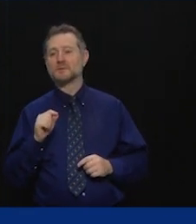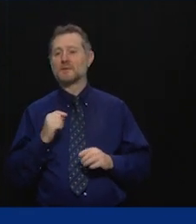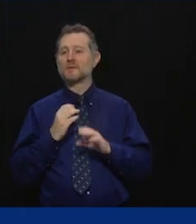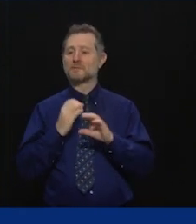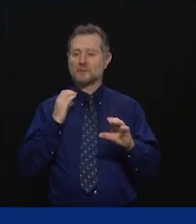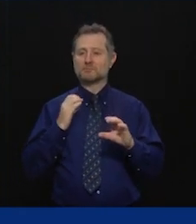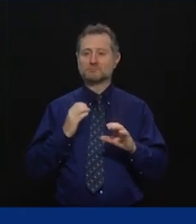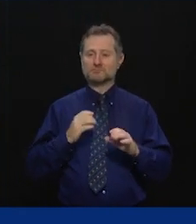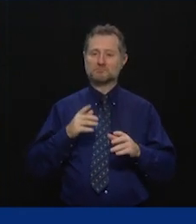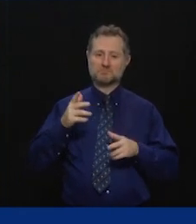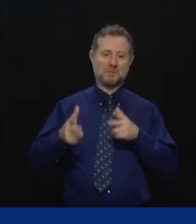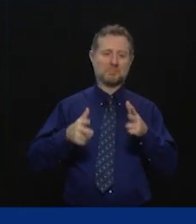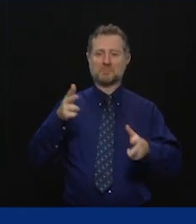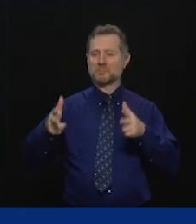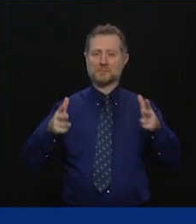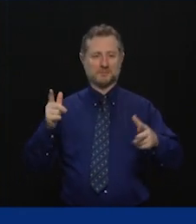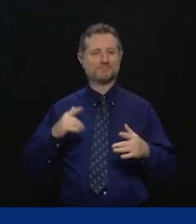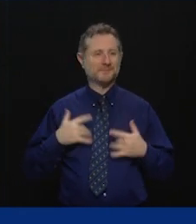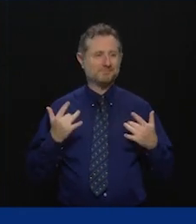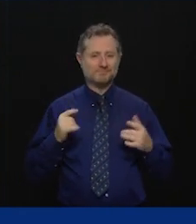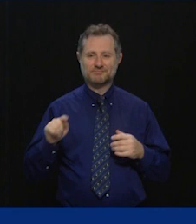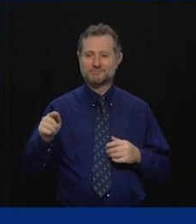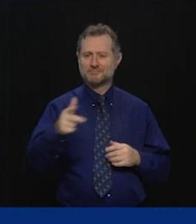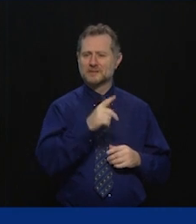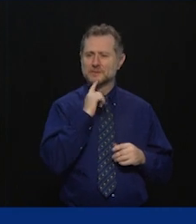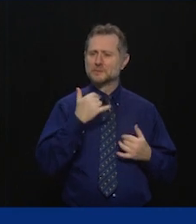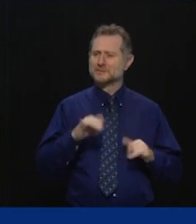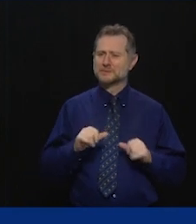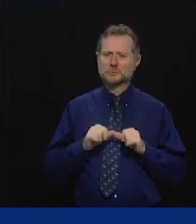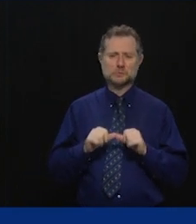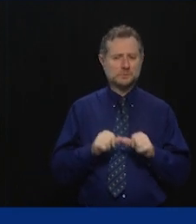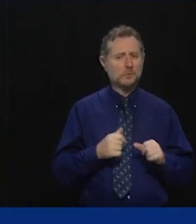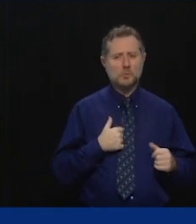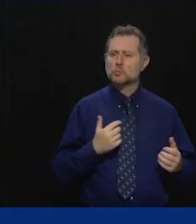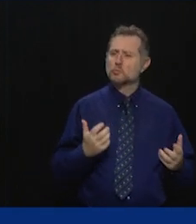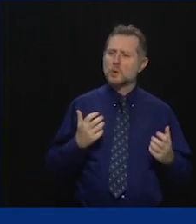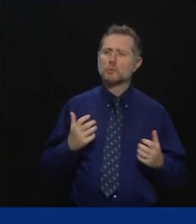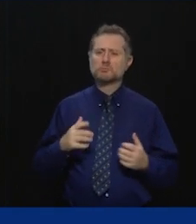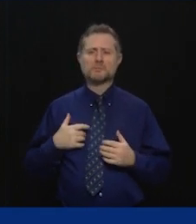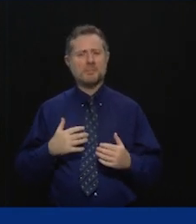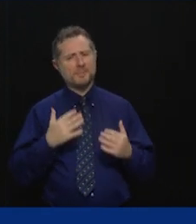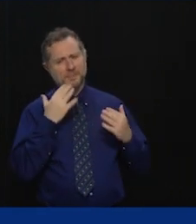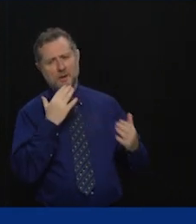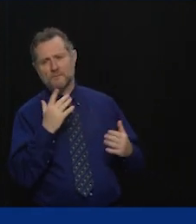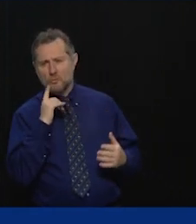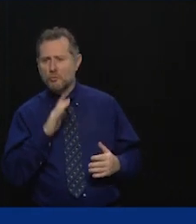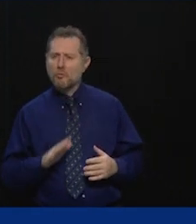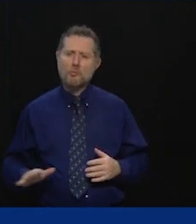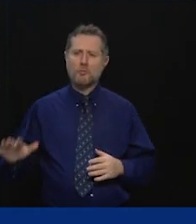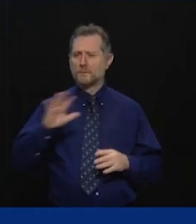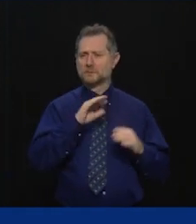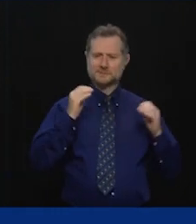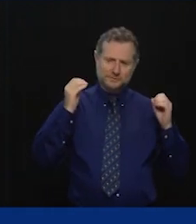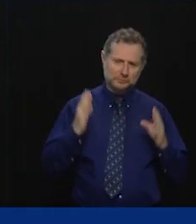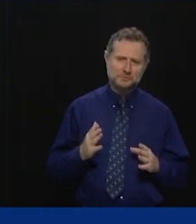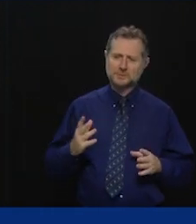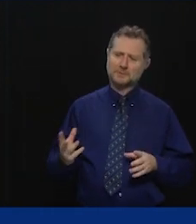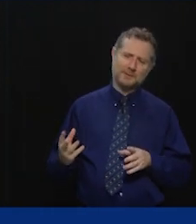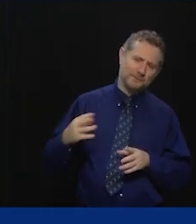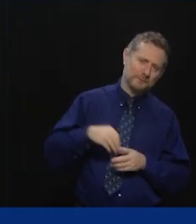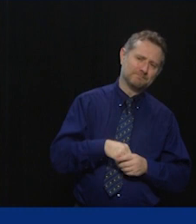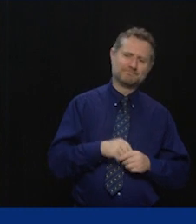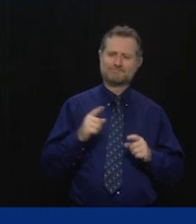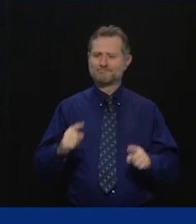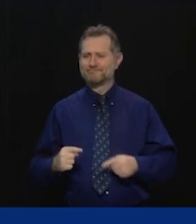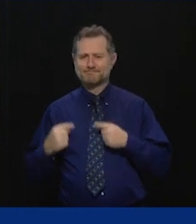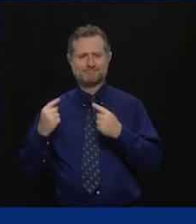around. So we're going to continue on that. And I do want to thank all the teachers and everyone who's been engaged in this from the beginning. You know, the